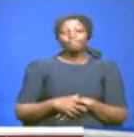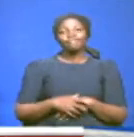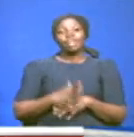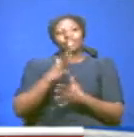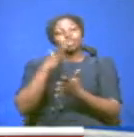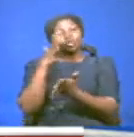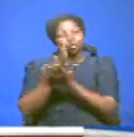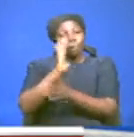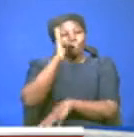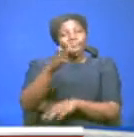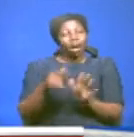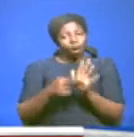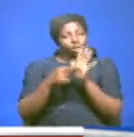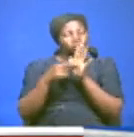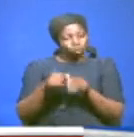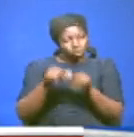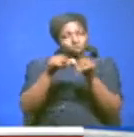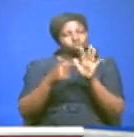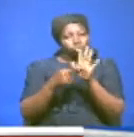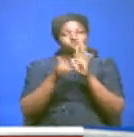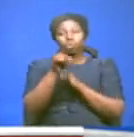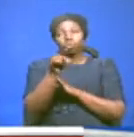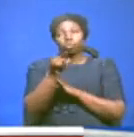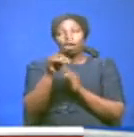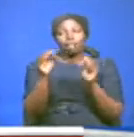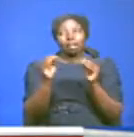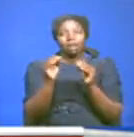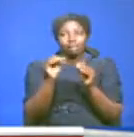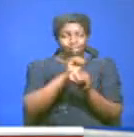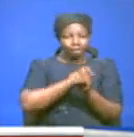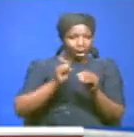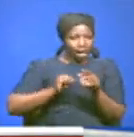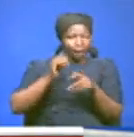tutaendelea kukuletea kikao hicho hapo baadaye, ambapo ni kikao ambacho